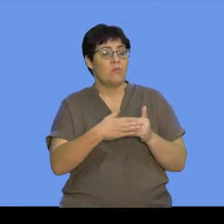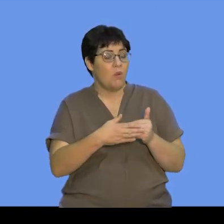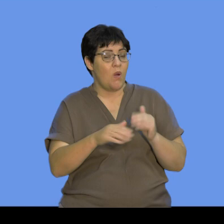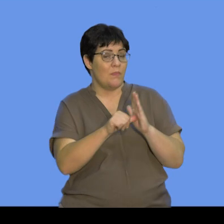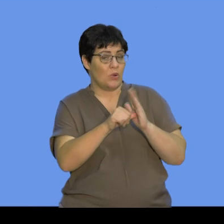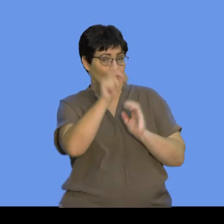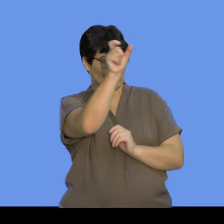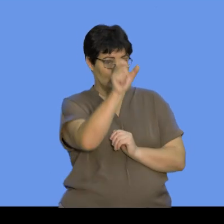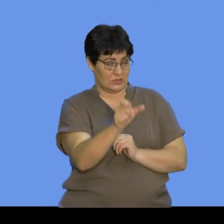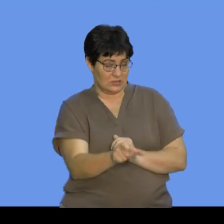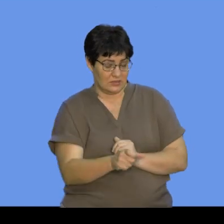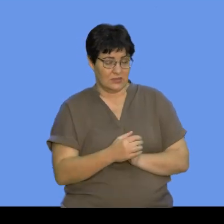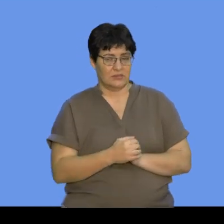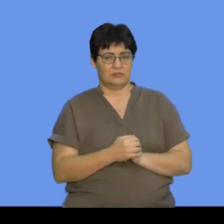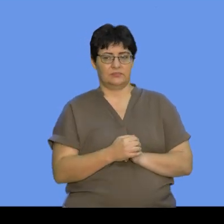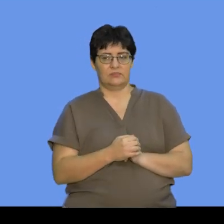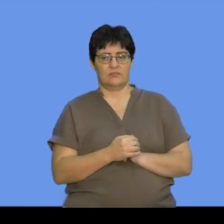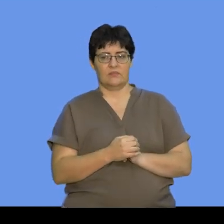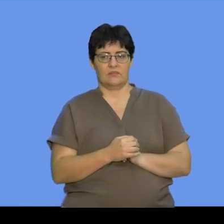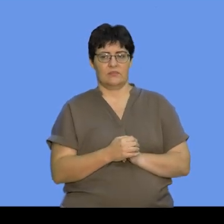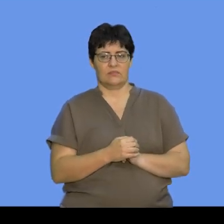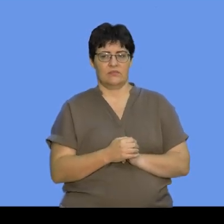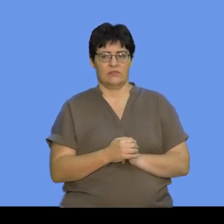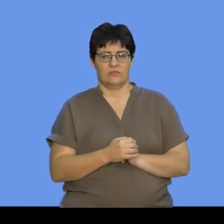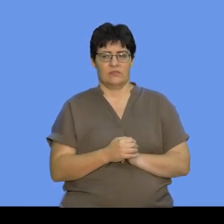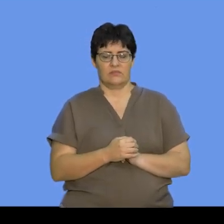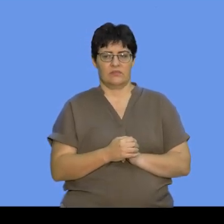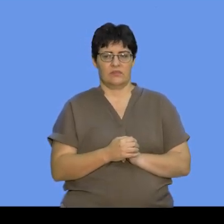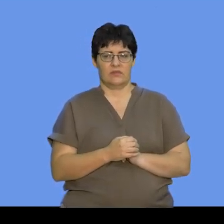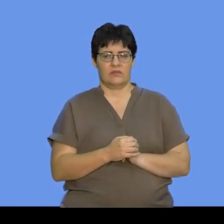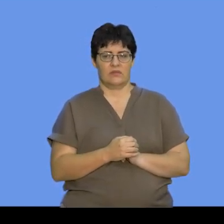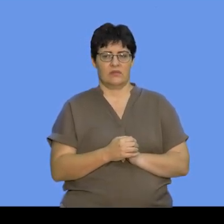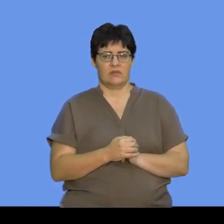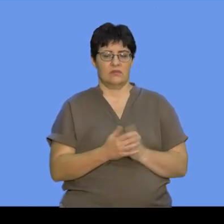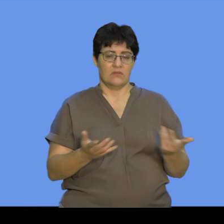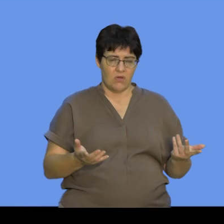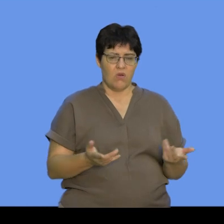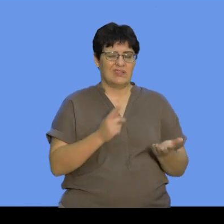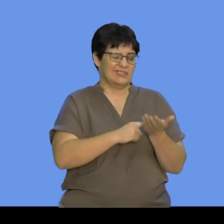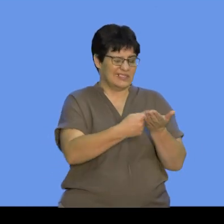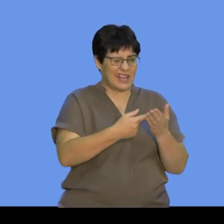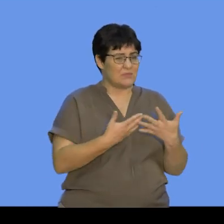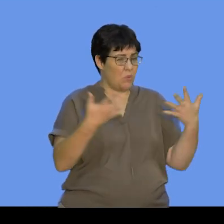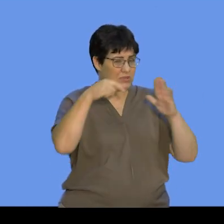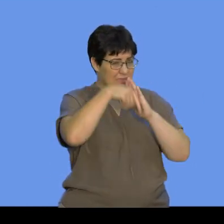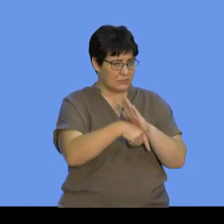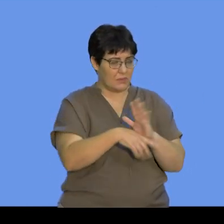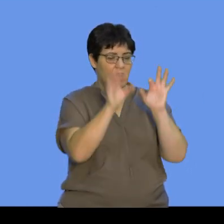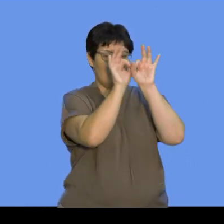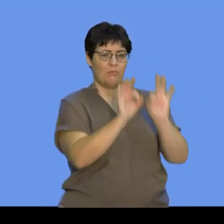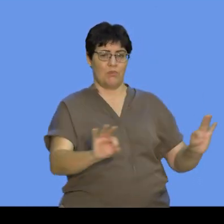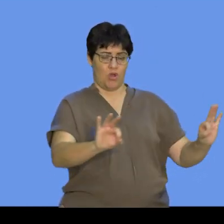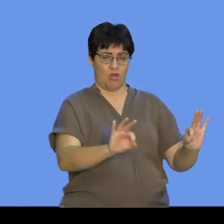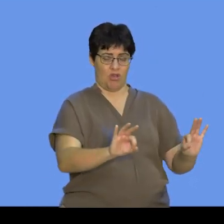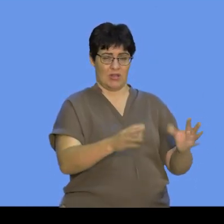we will meet once too often or use quite a lot in our discussion for this session is pure substance. So a